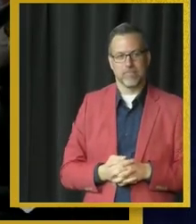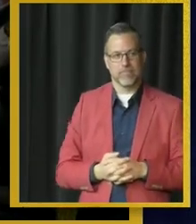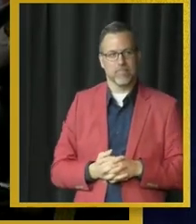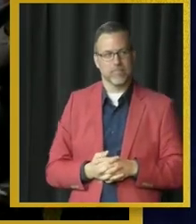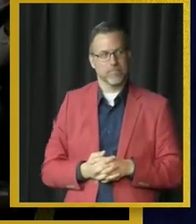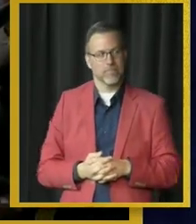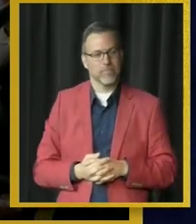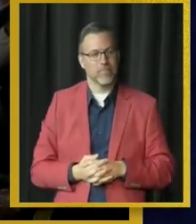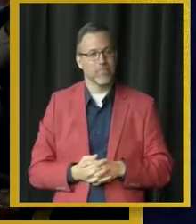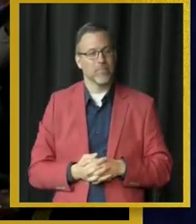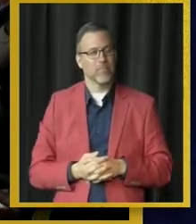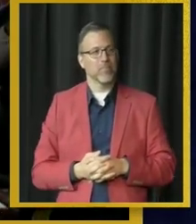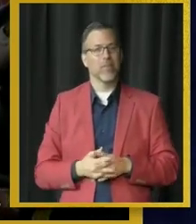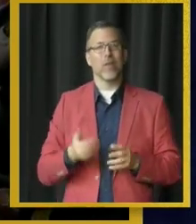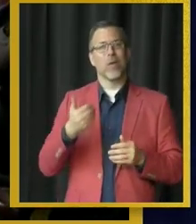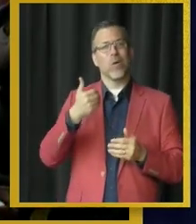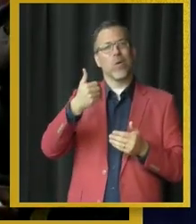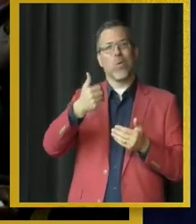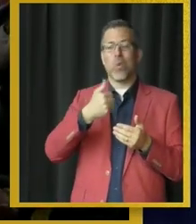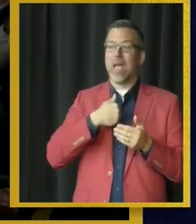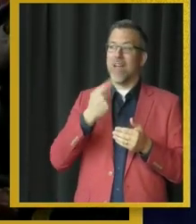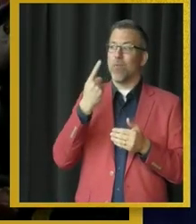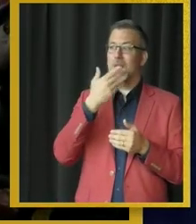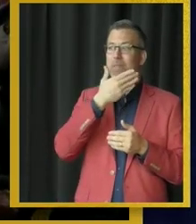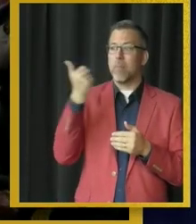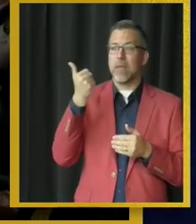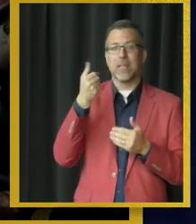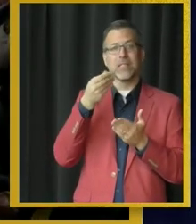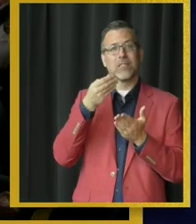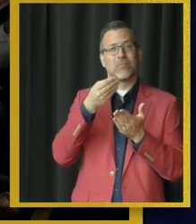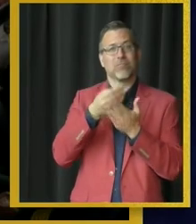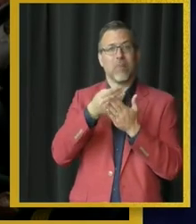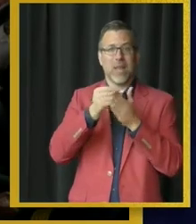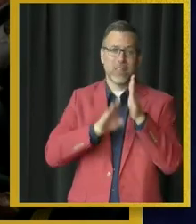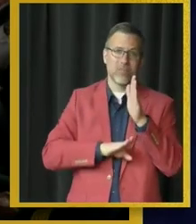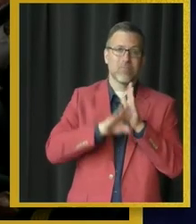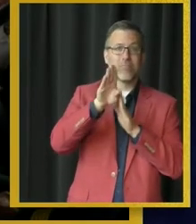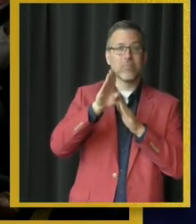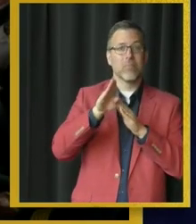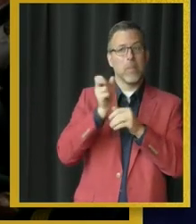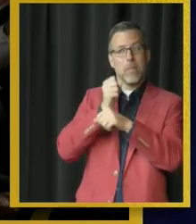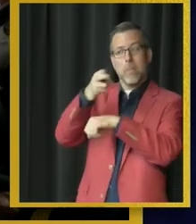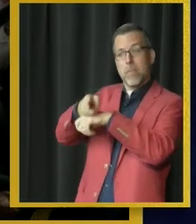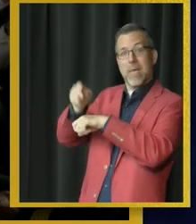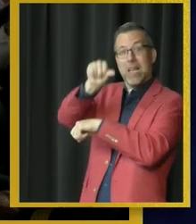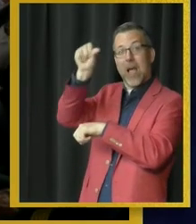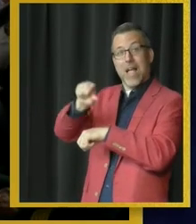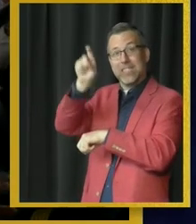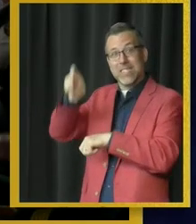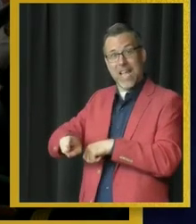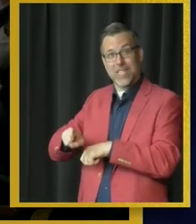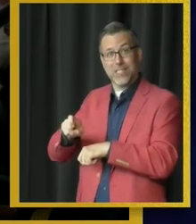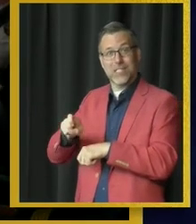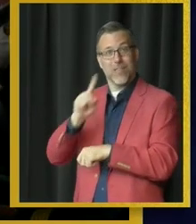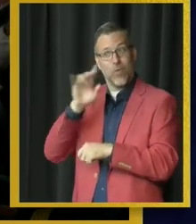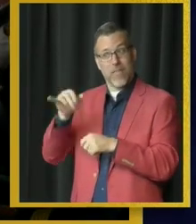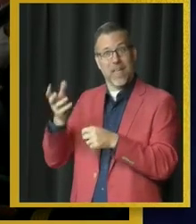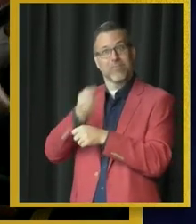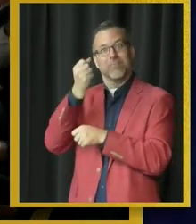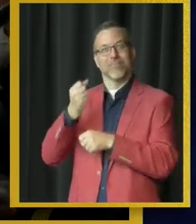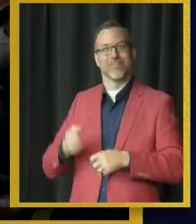We have the strongest job market in the whole country, having just surpassed Austin, Texas for that title.